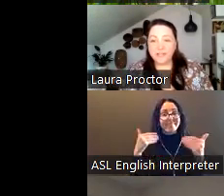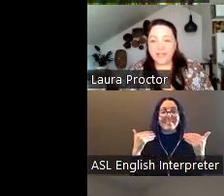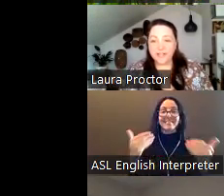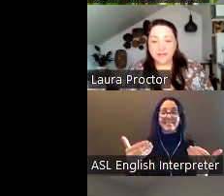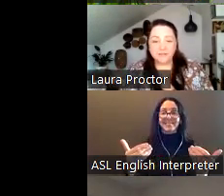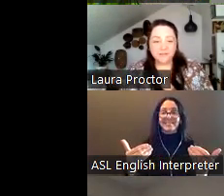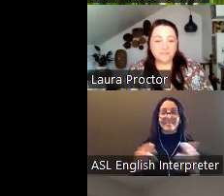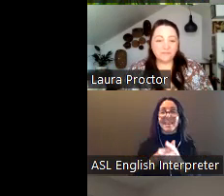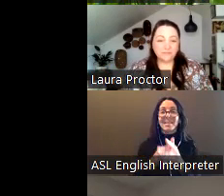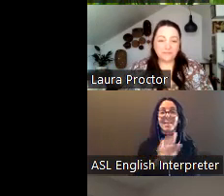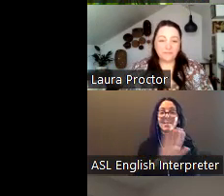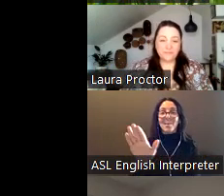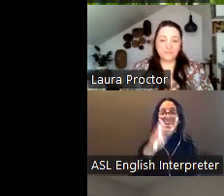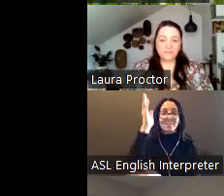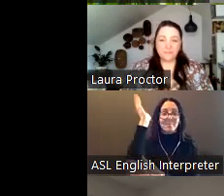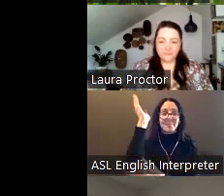your presentation.